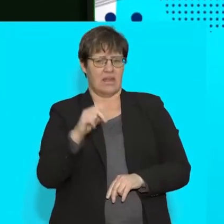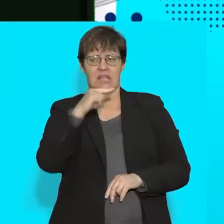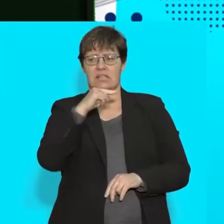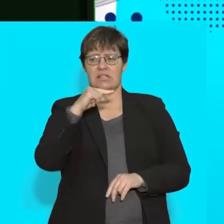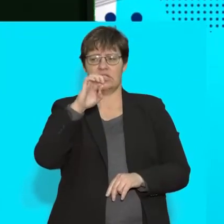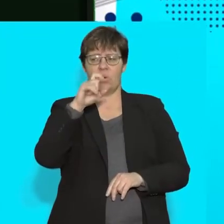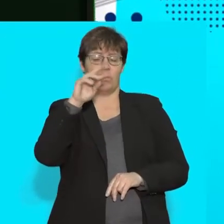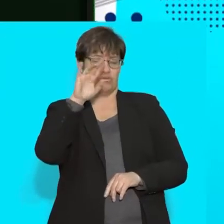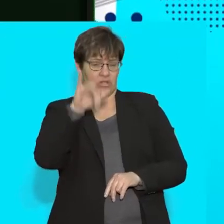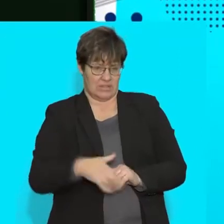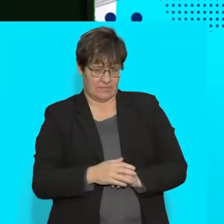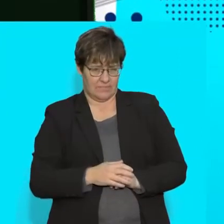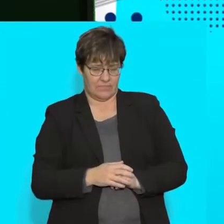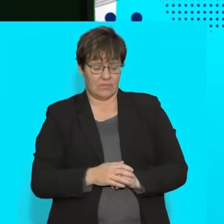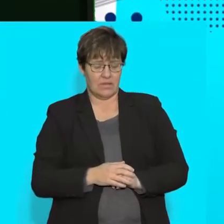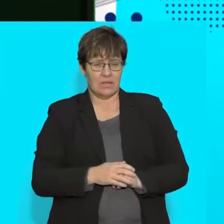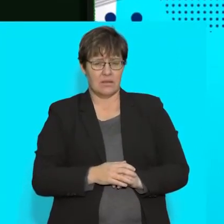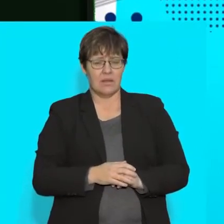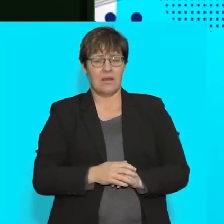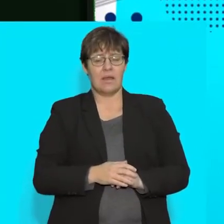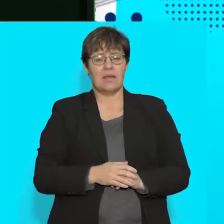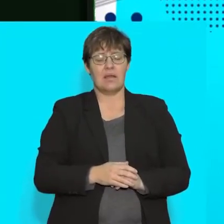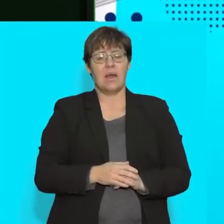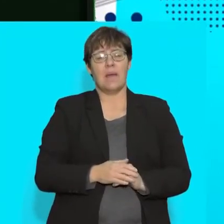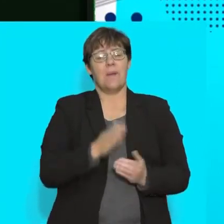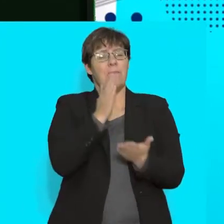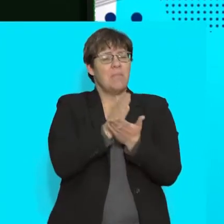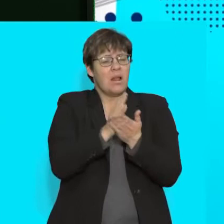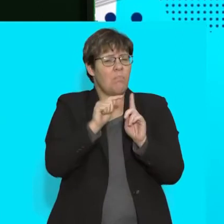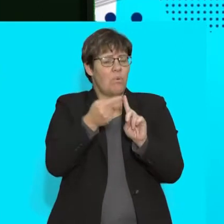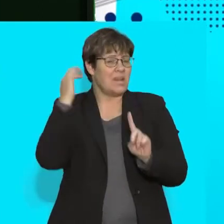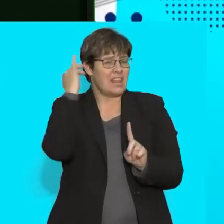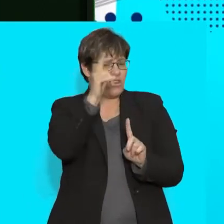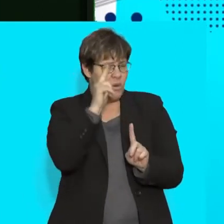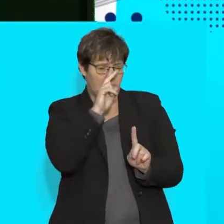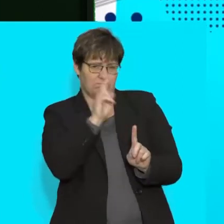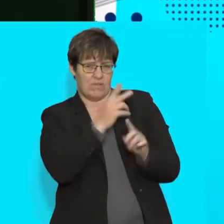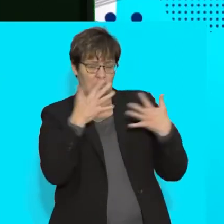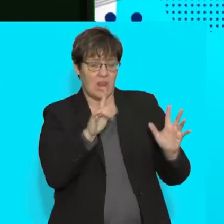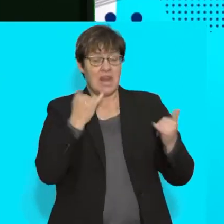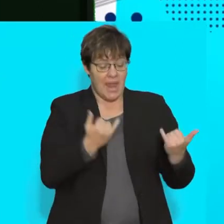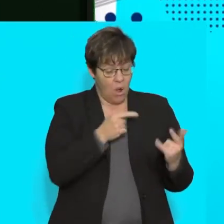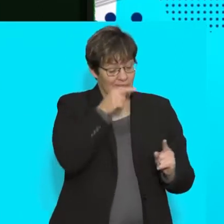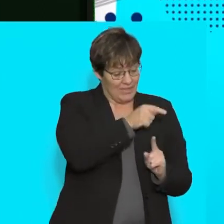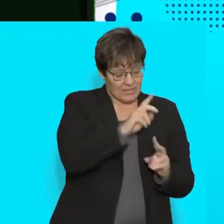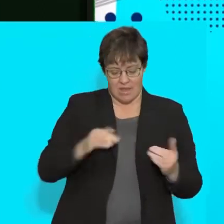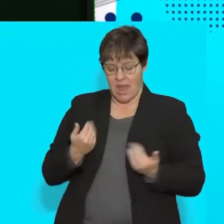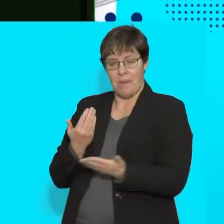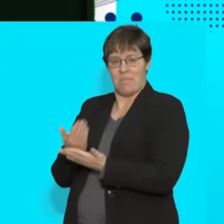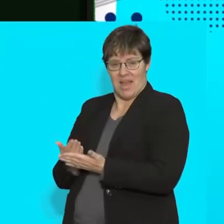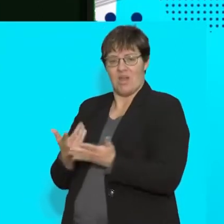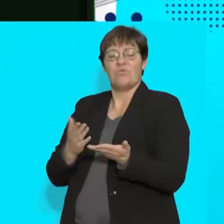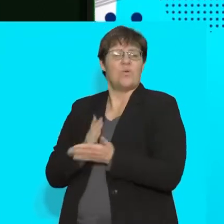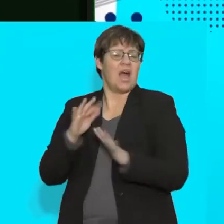did look at the midpoint theorem. Now we're going to continue with applying this midpoint theorem in trying to solve